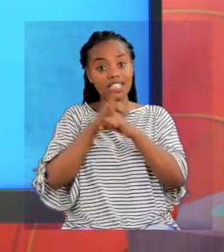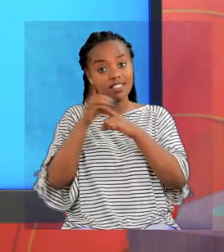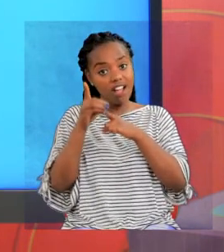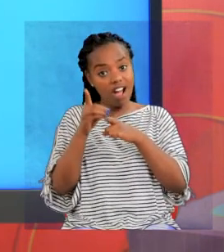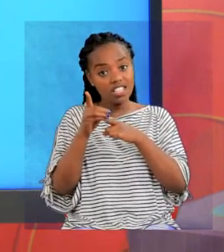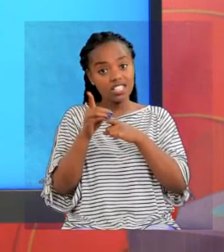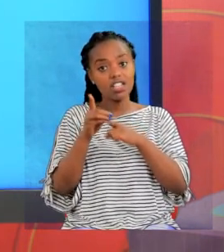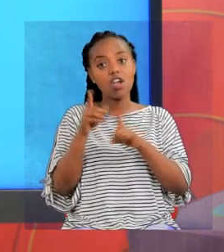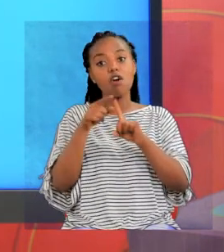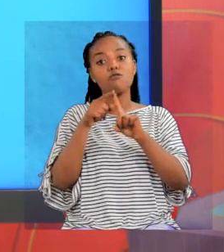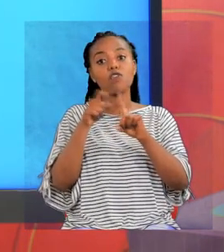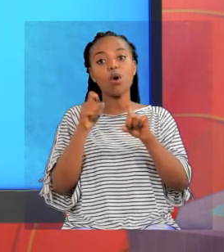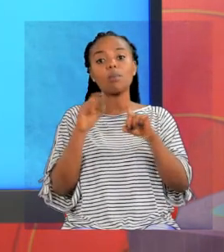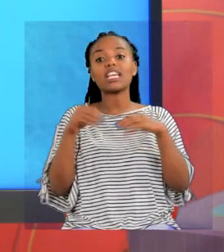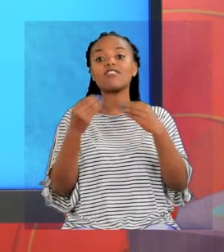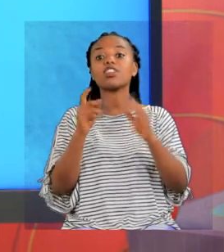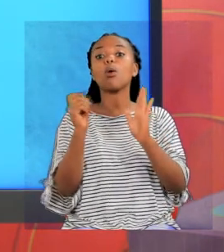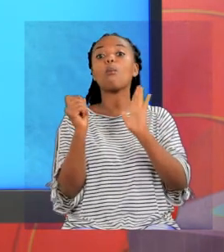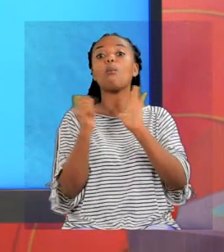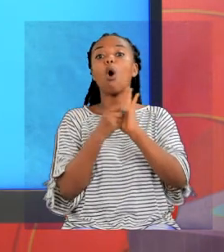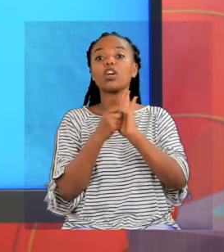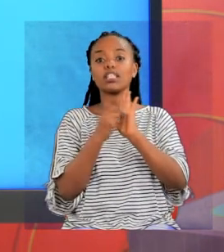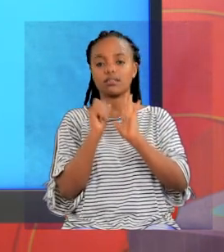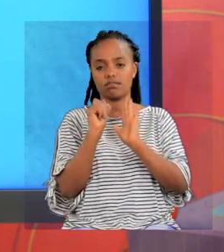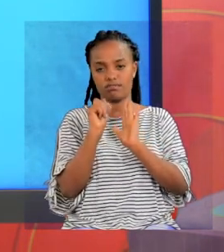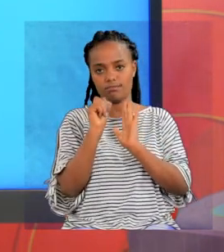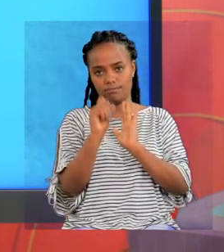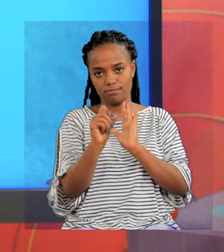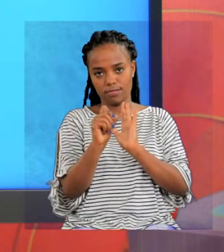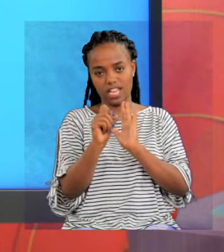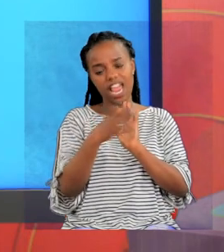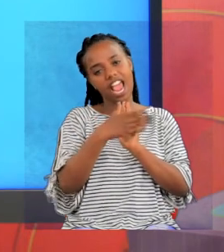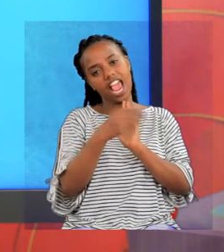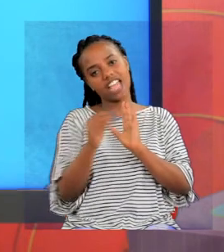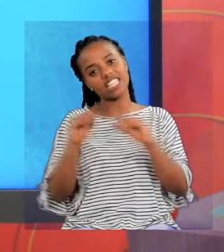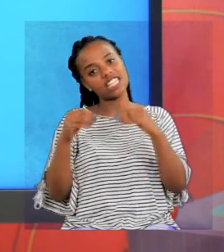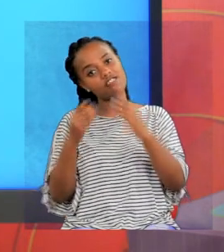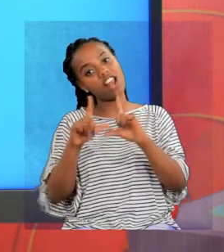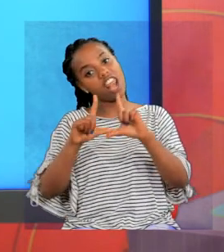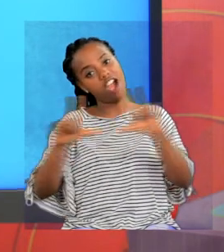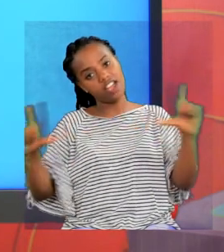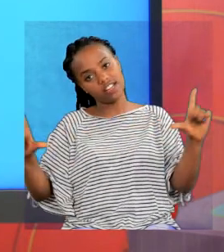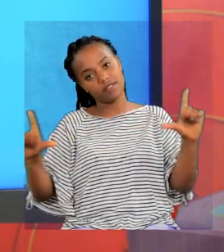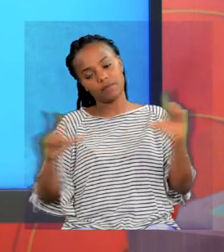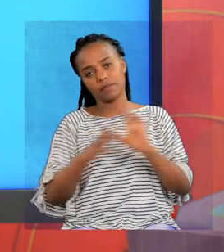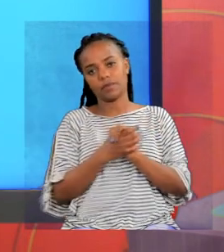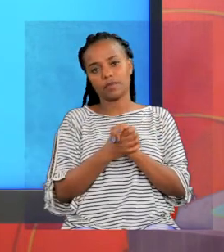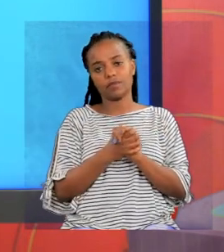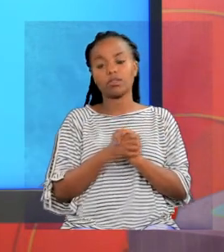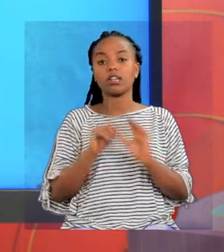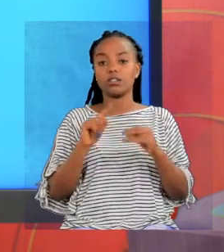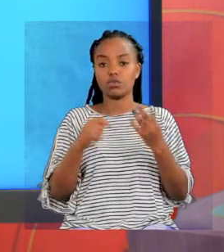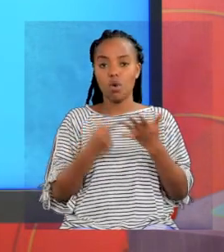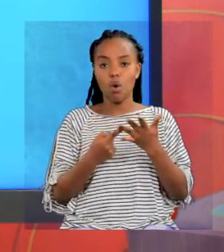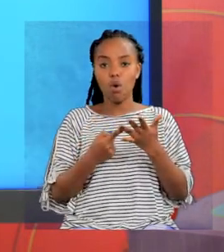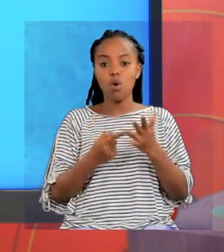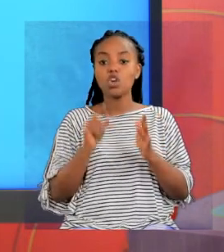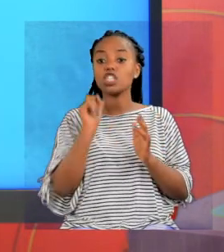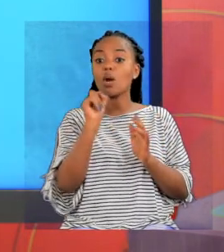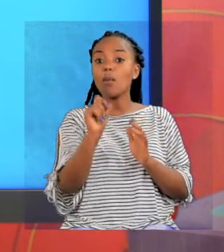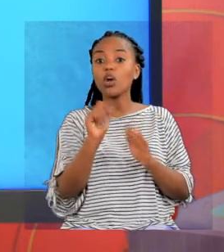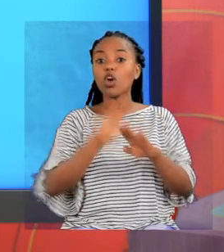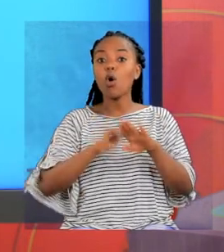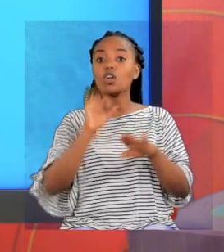distance from a given point and a given line. So the point is